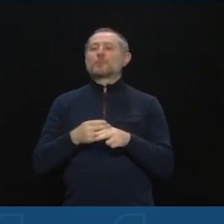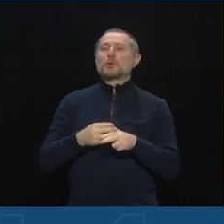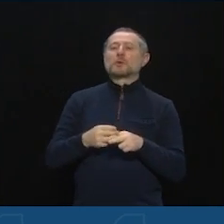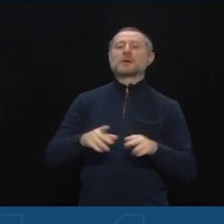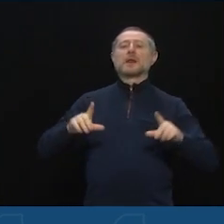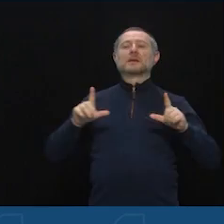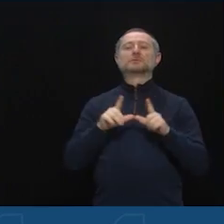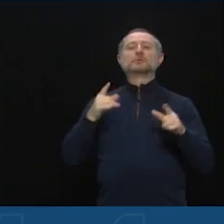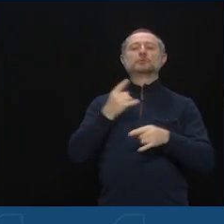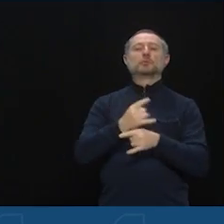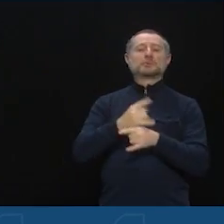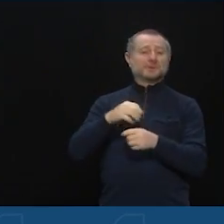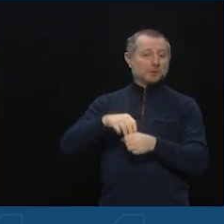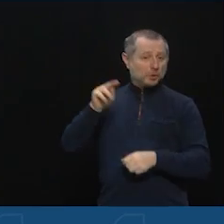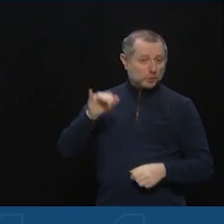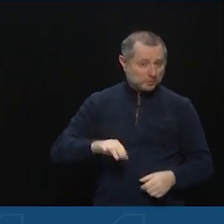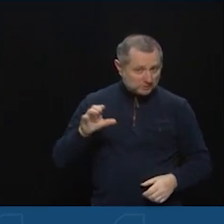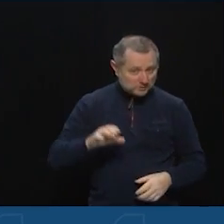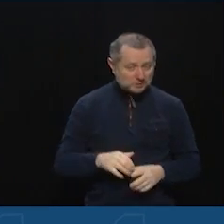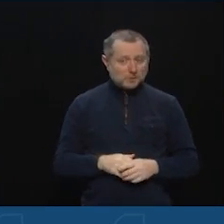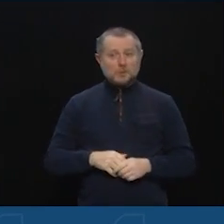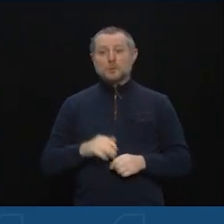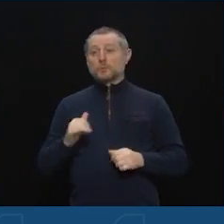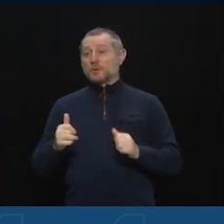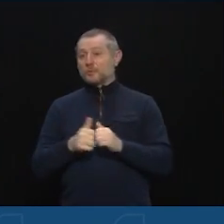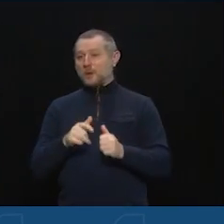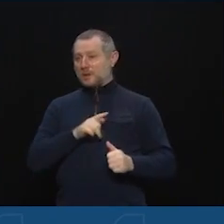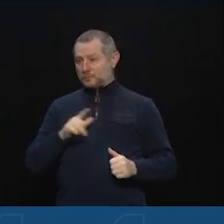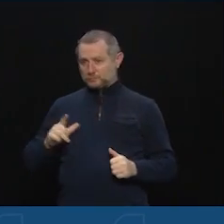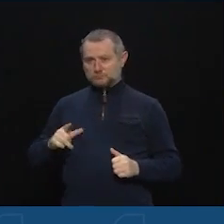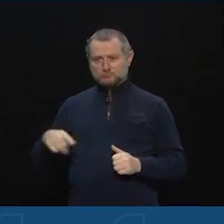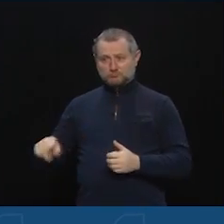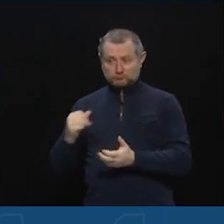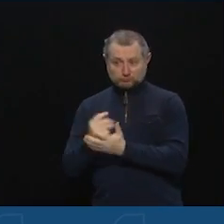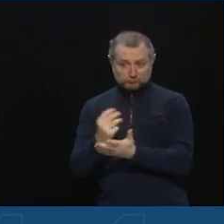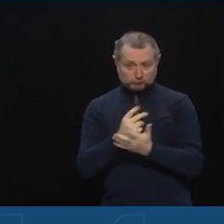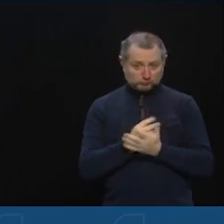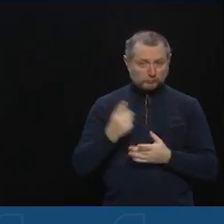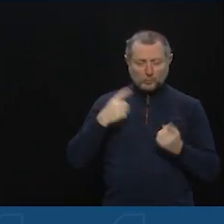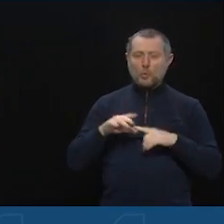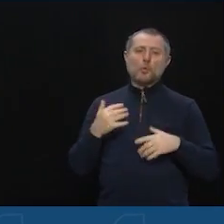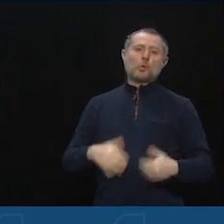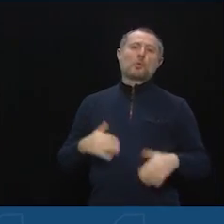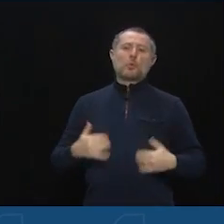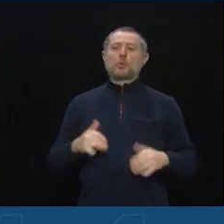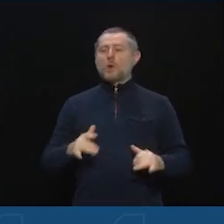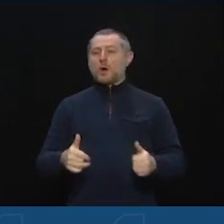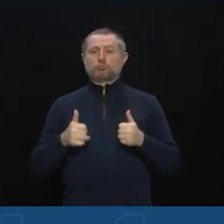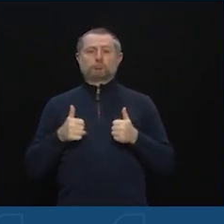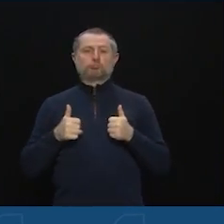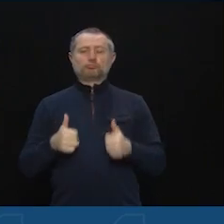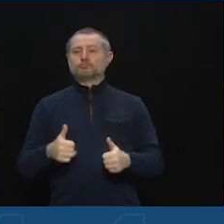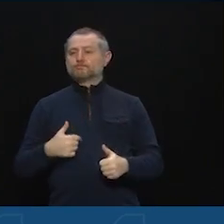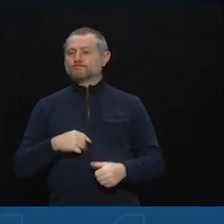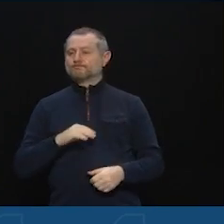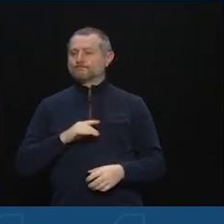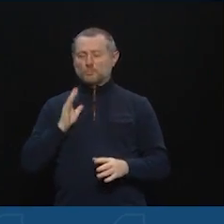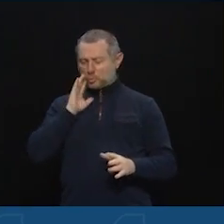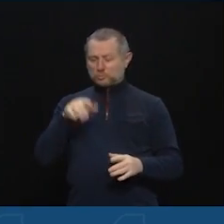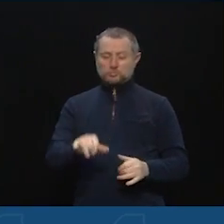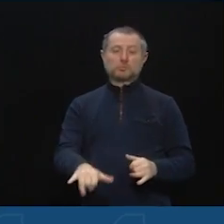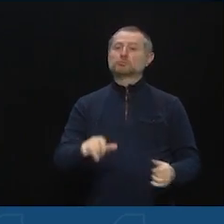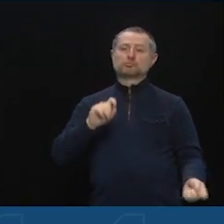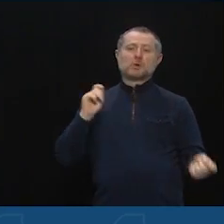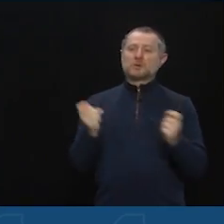with the legislature, you got that done as well, which is really unbelievable. I think that's going to be transformative for New York